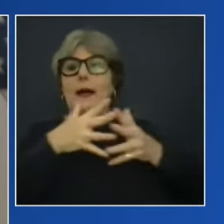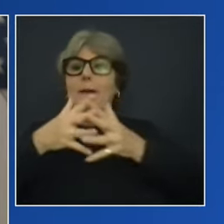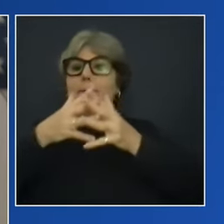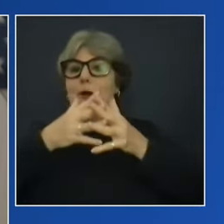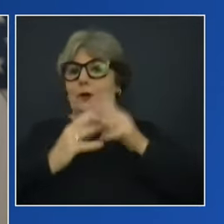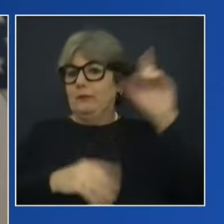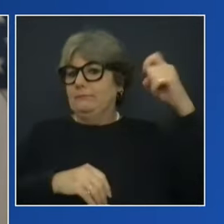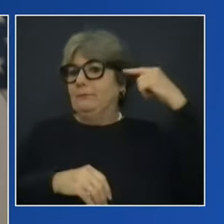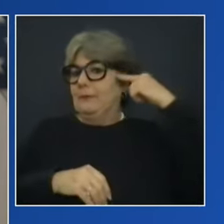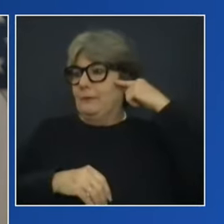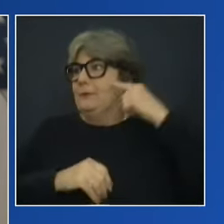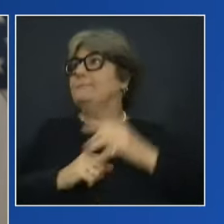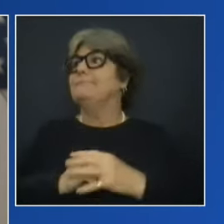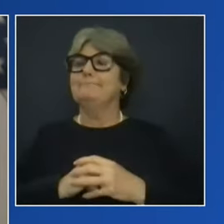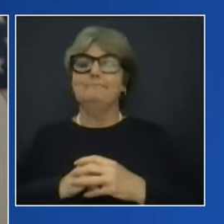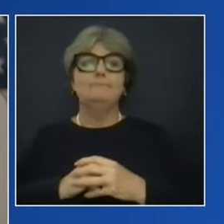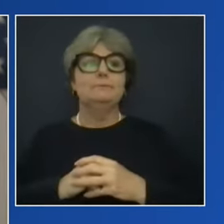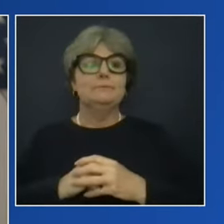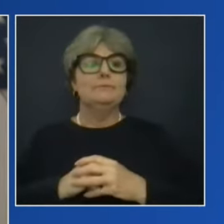democracy.